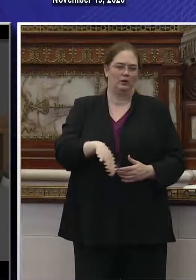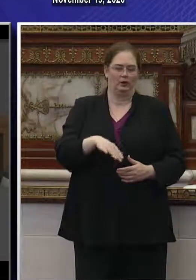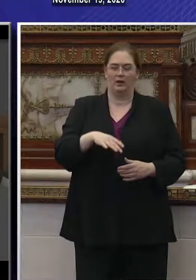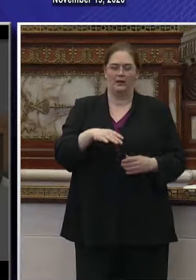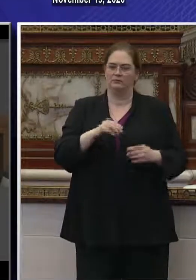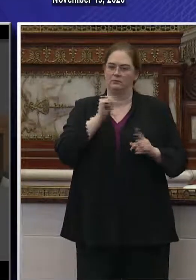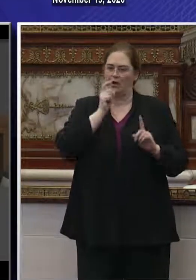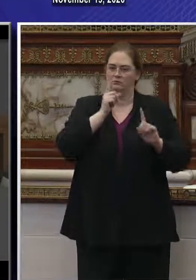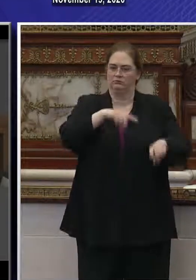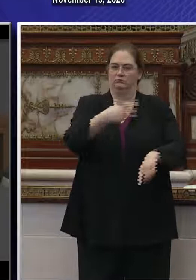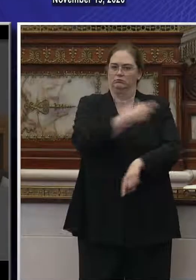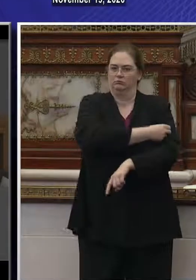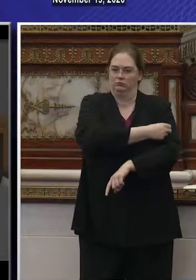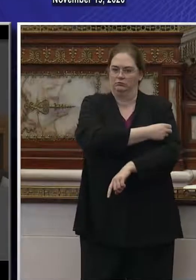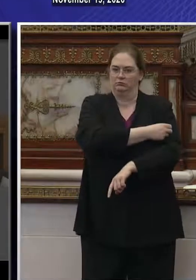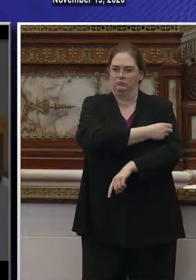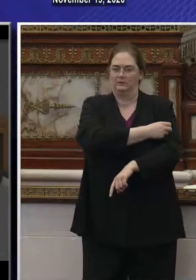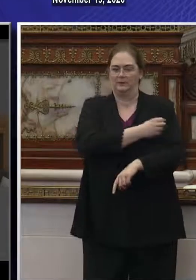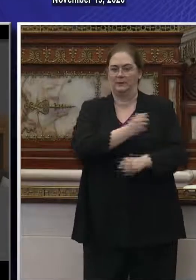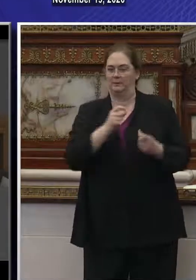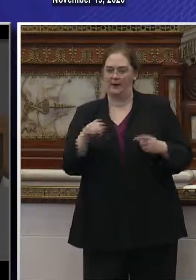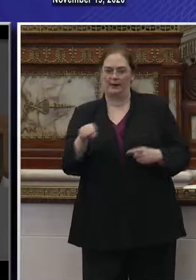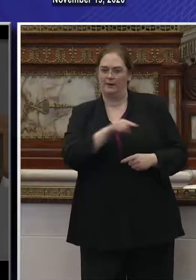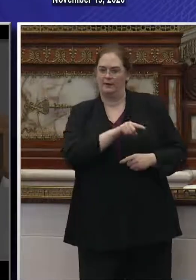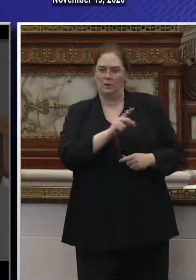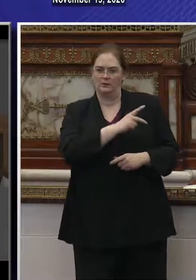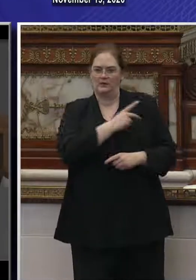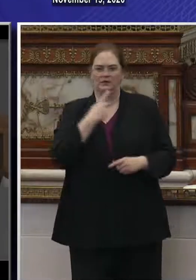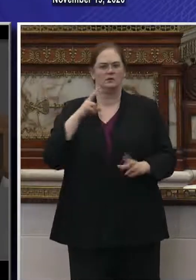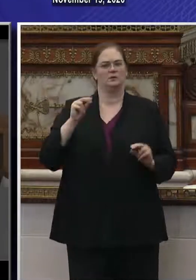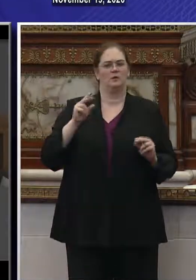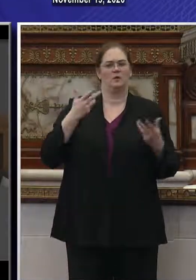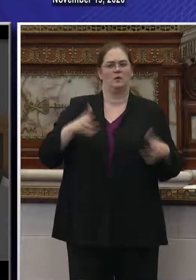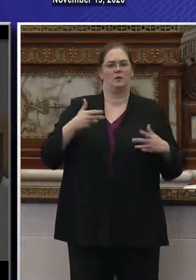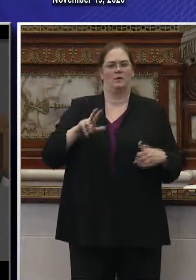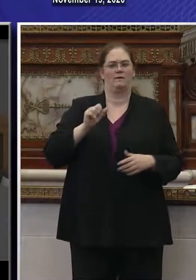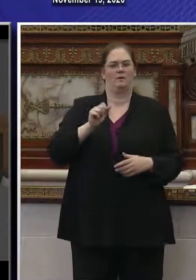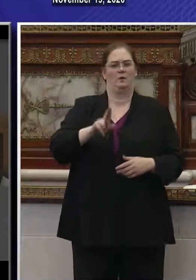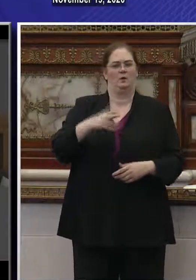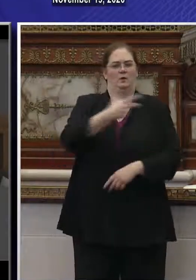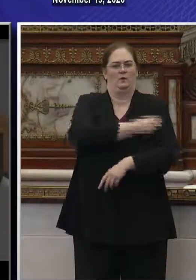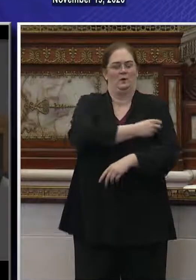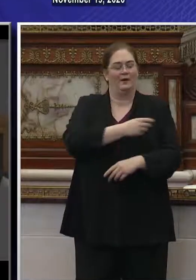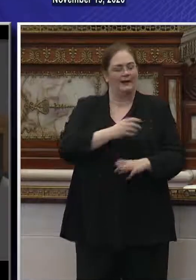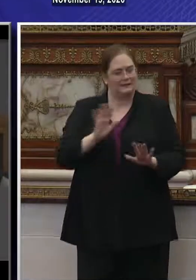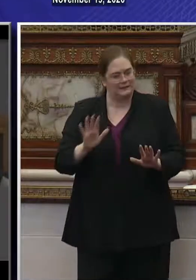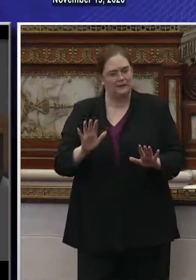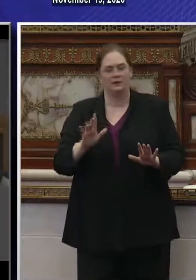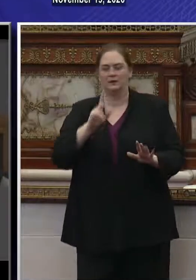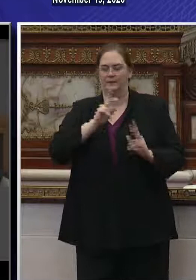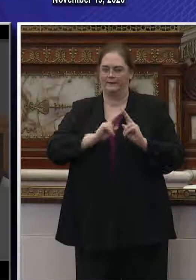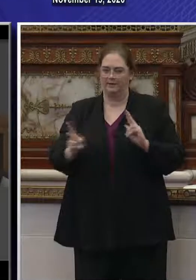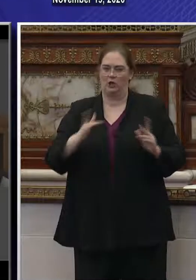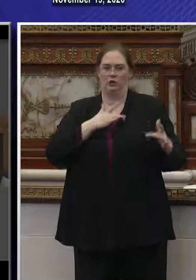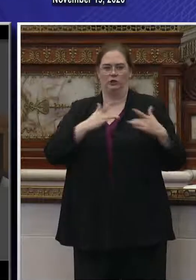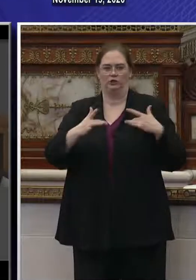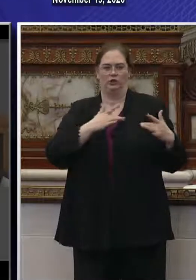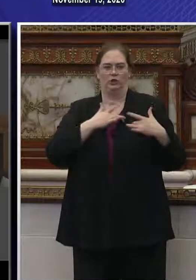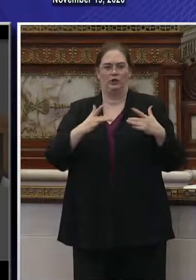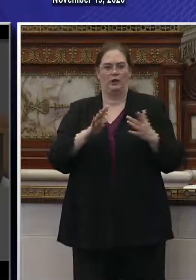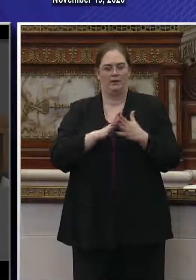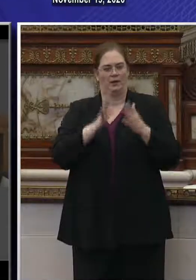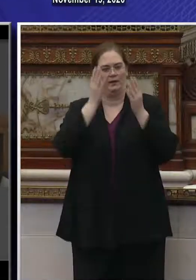them are not getting the vaccine. So I think we need to be very concerned about the